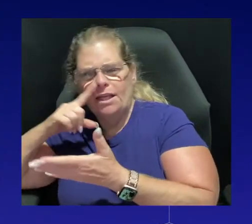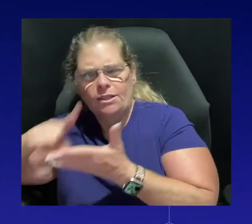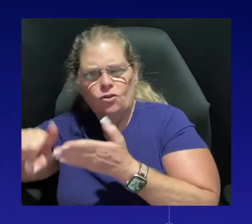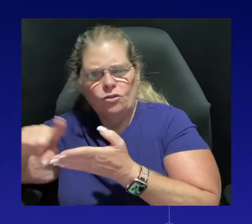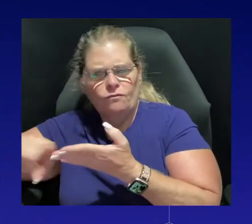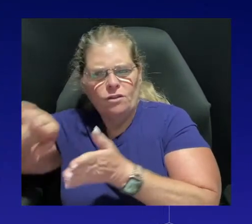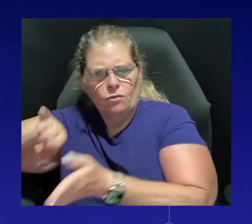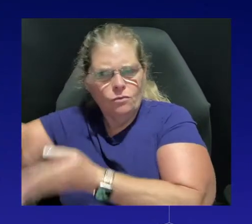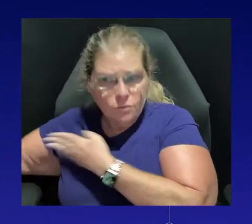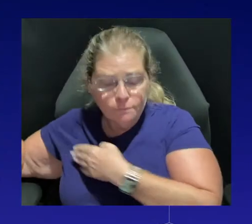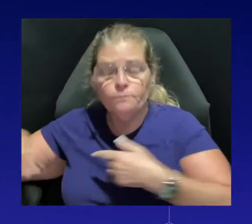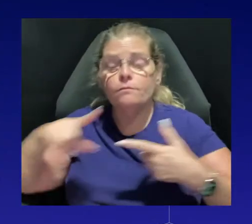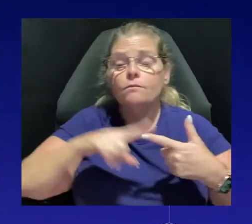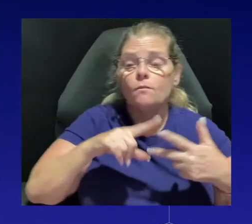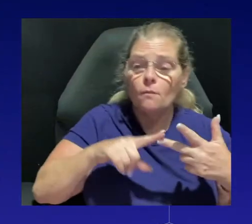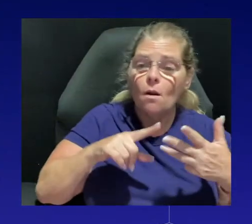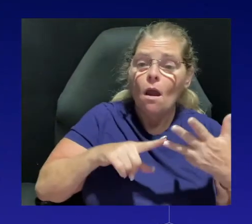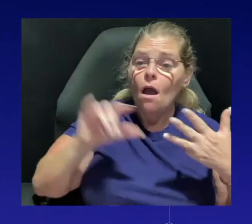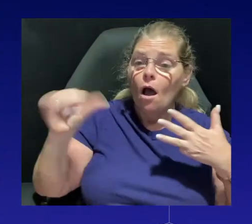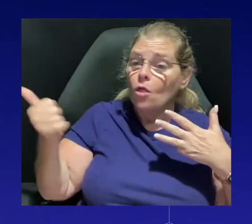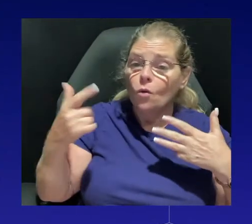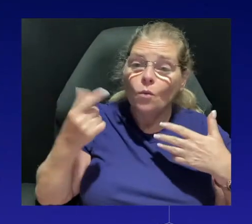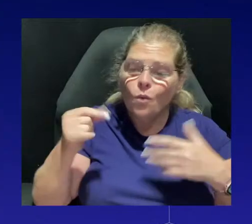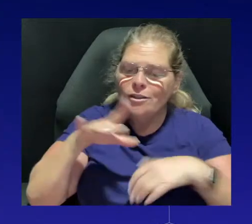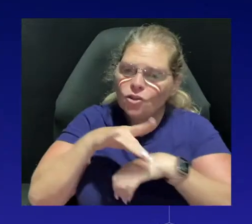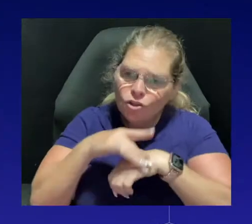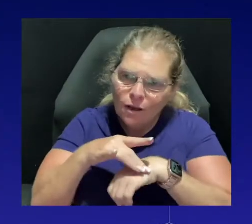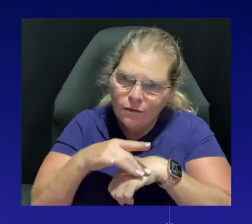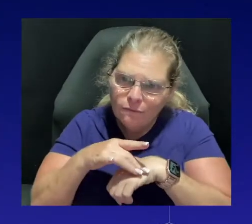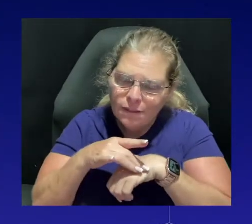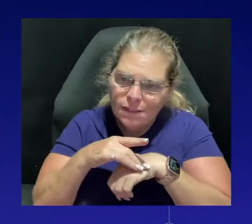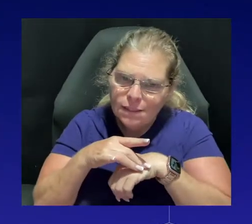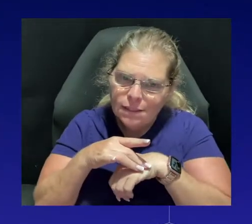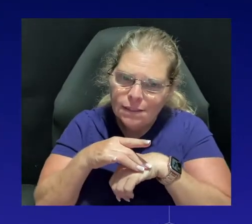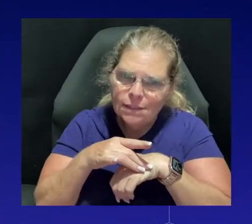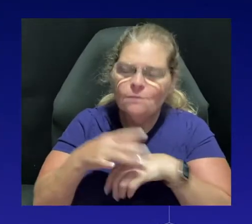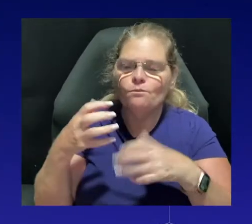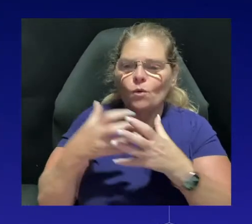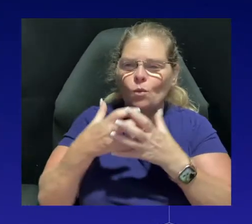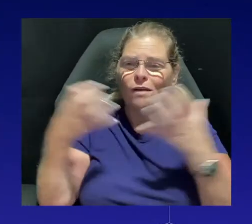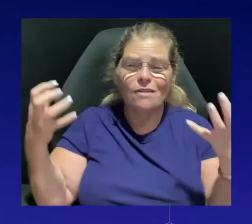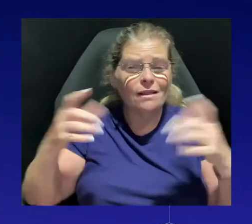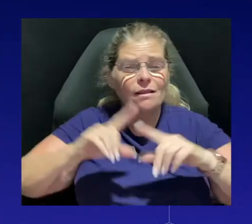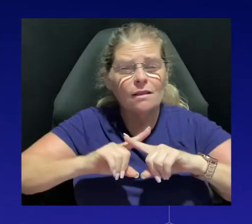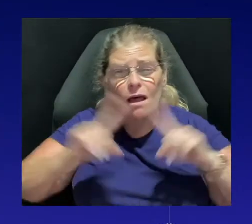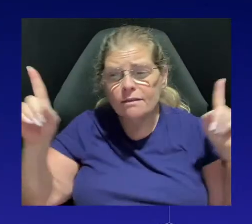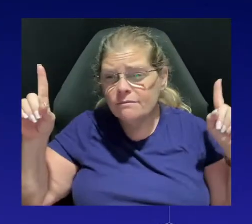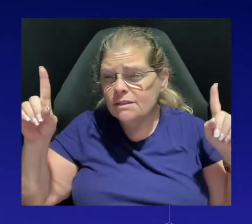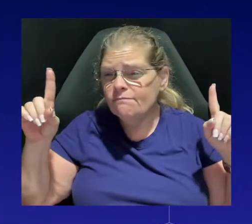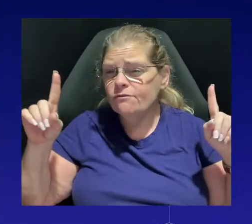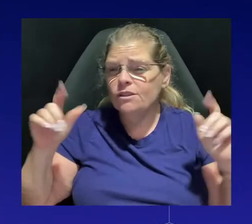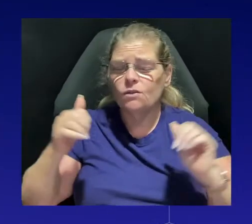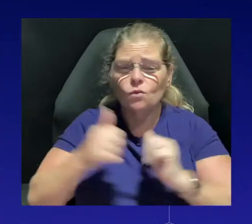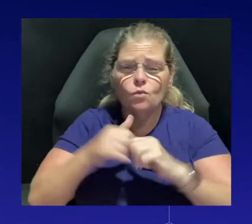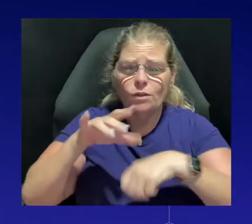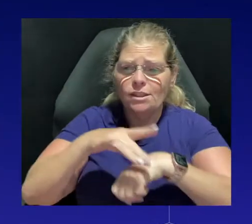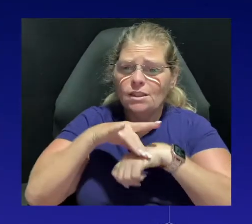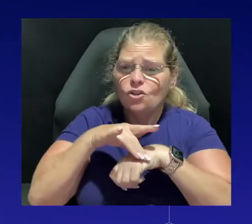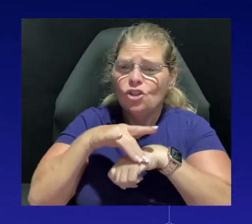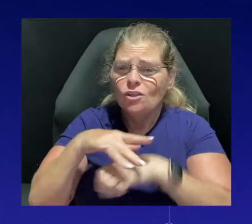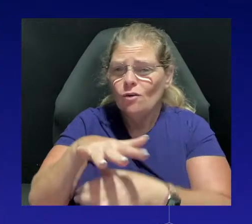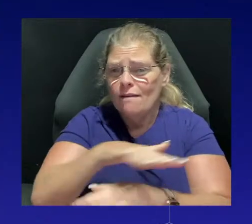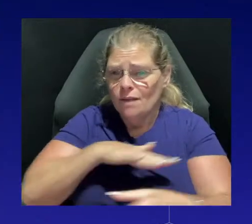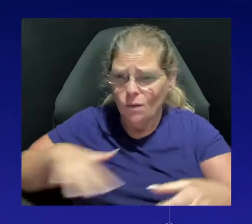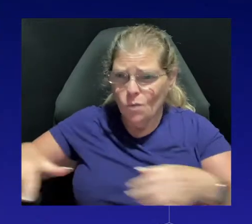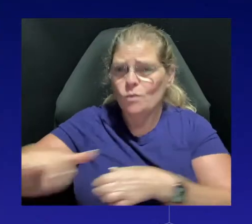is geography. We have tremendous disparities, differences by geographic location,